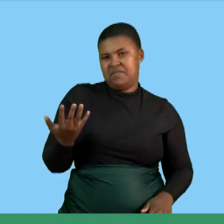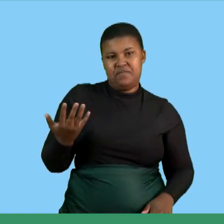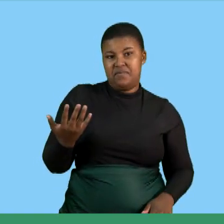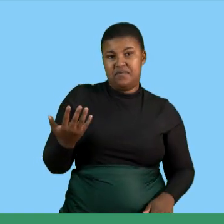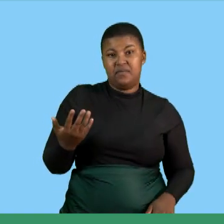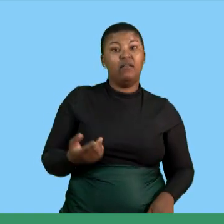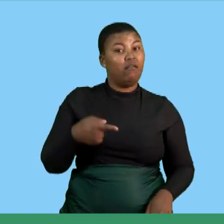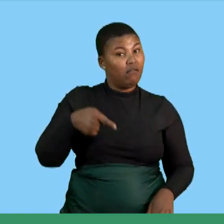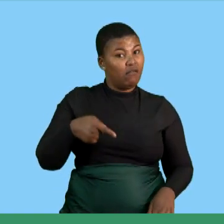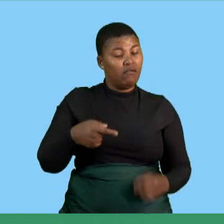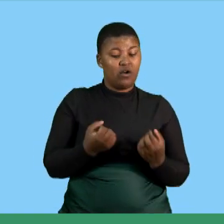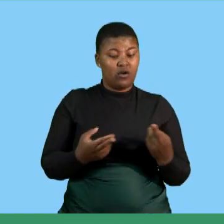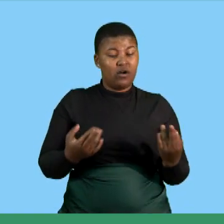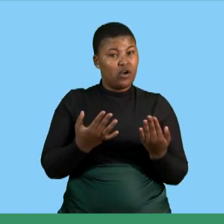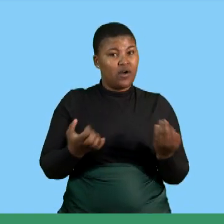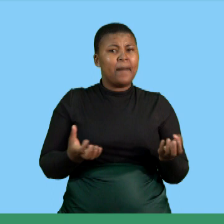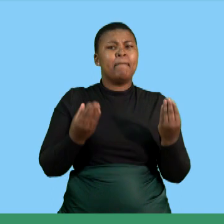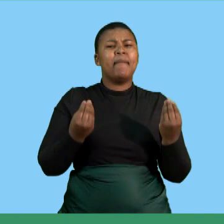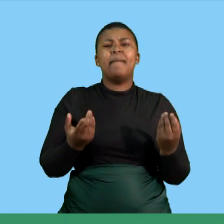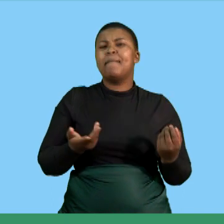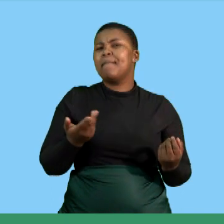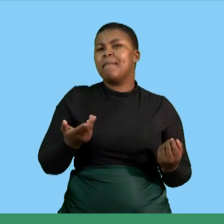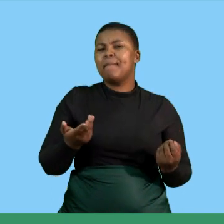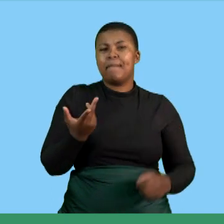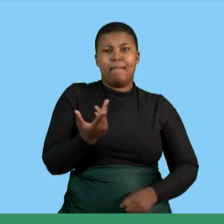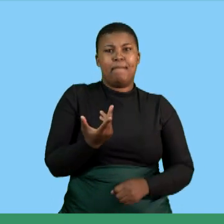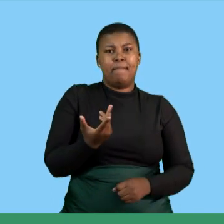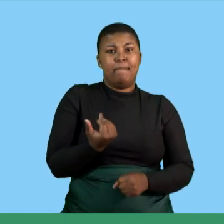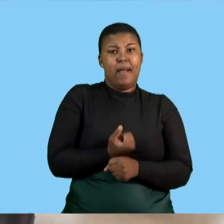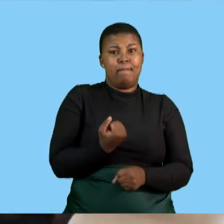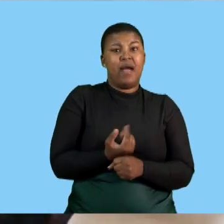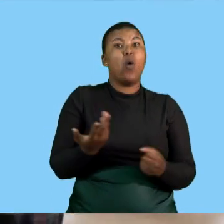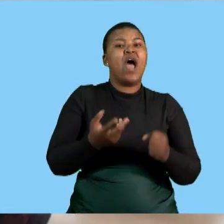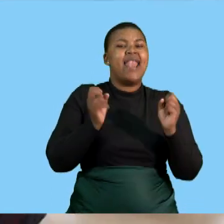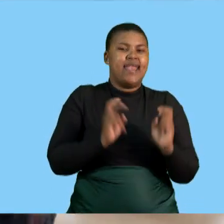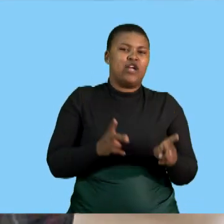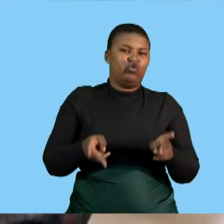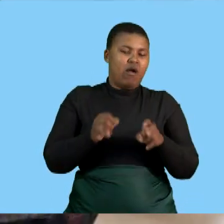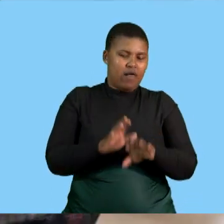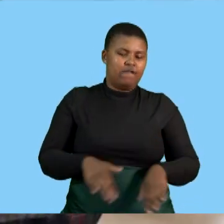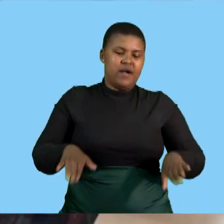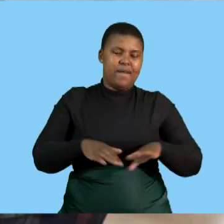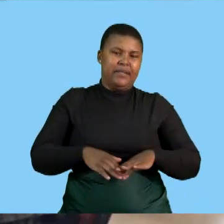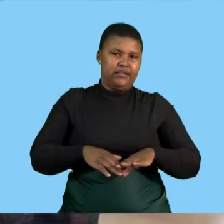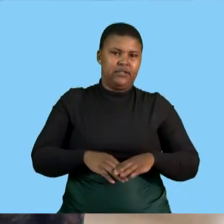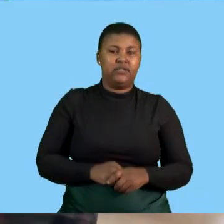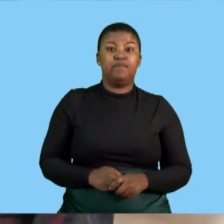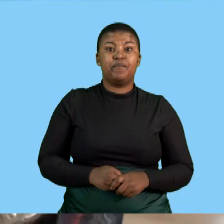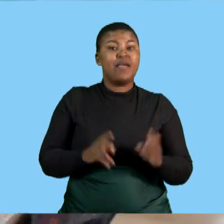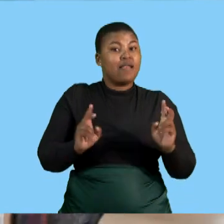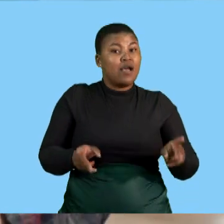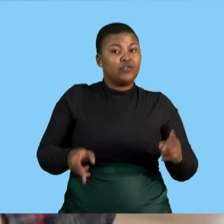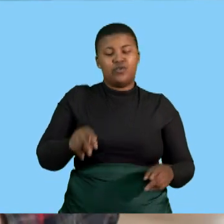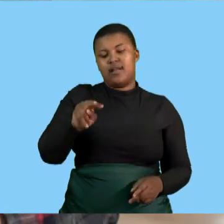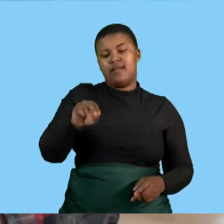course raw materials are gained or produced in the natural environment And